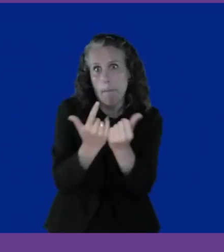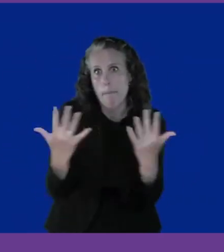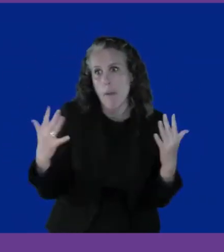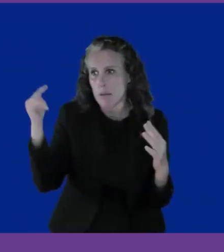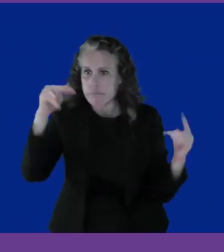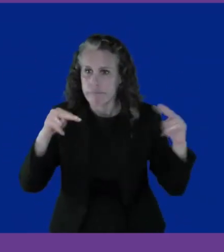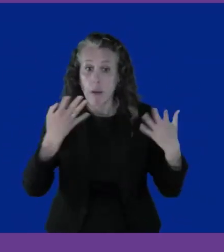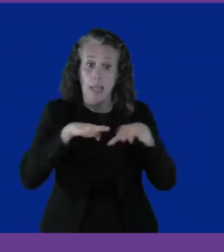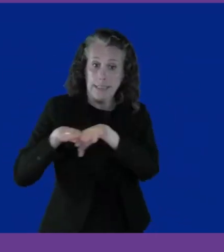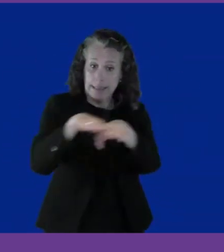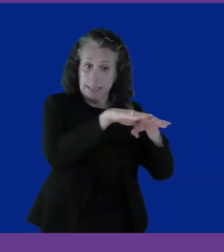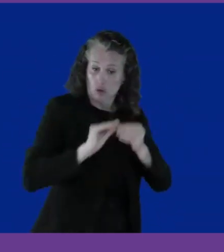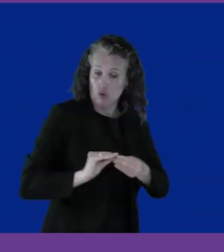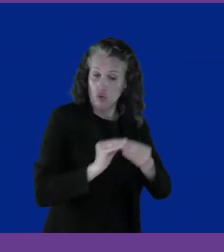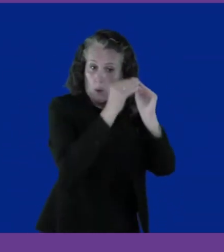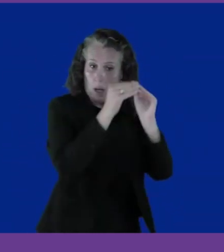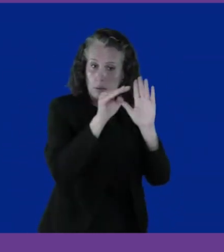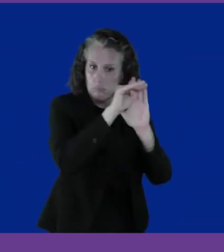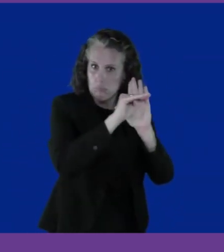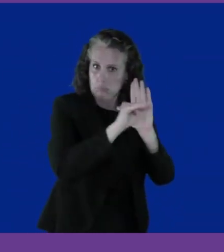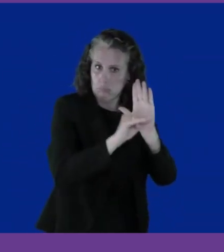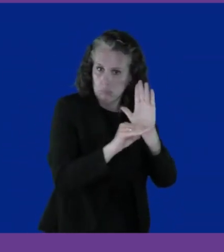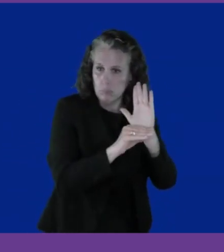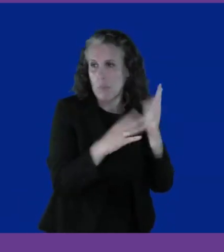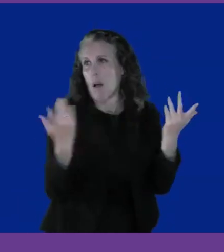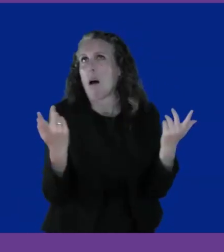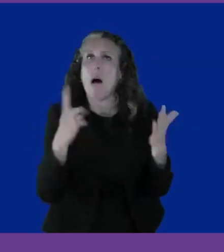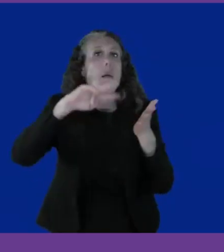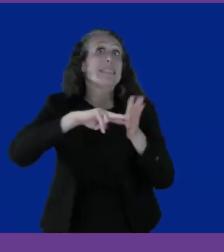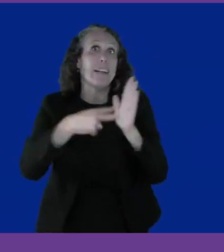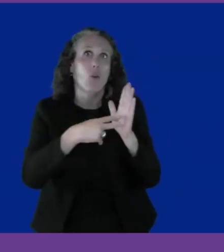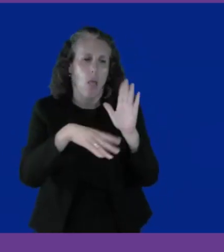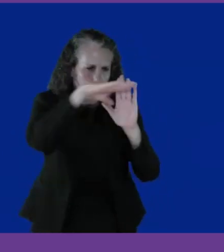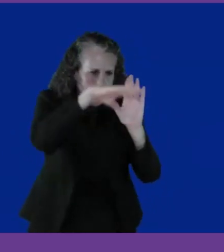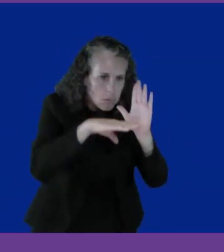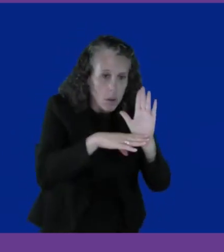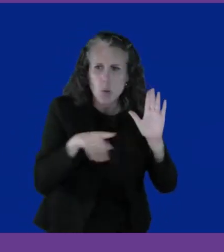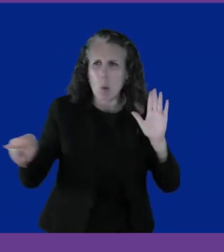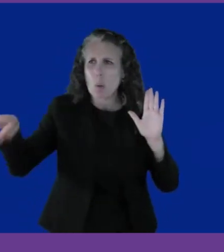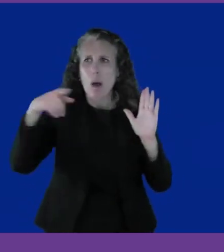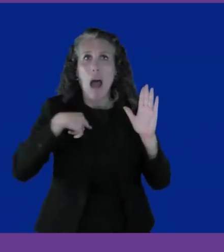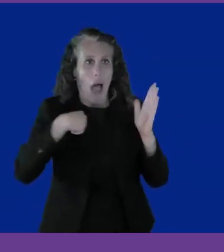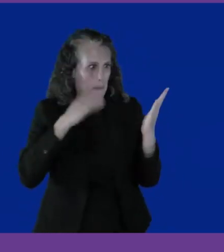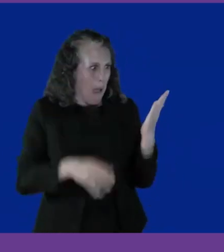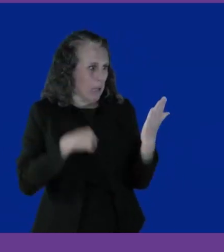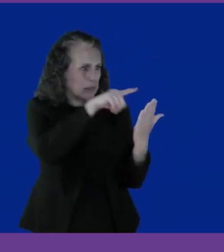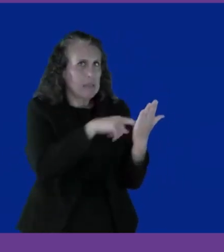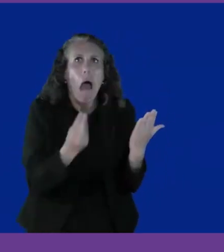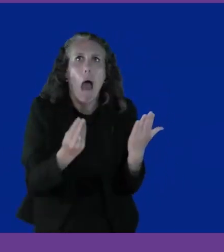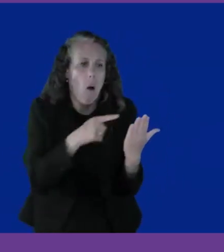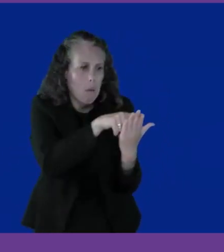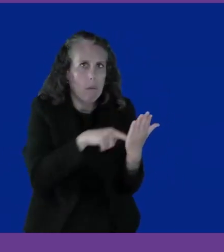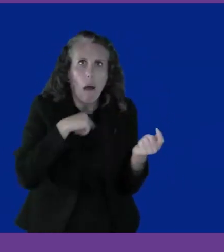developing standards, technical standards that contain a way of implementing those functional requirements, but also